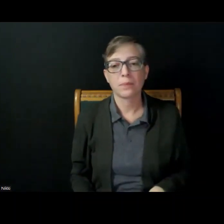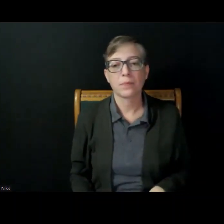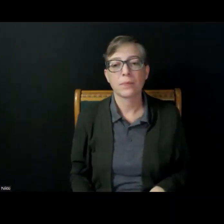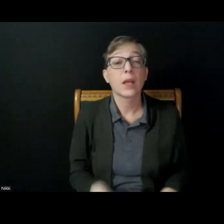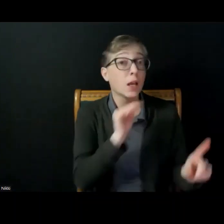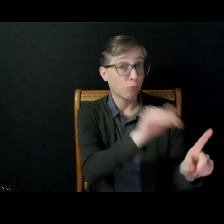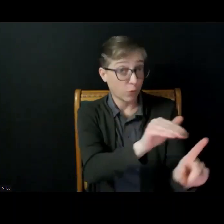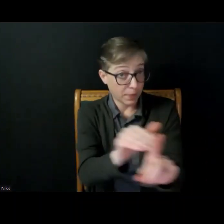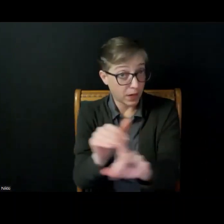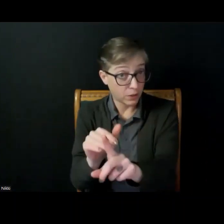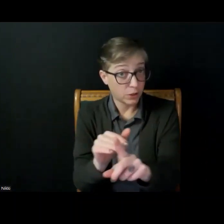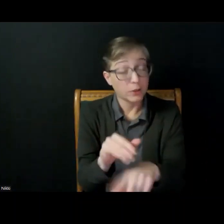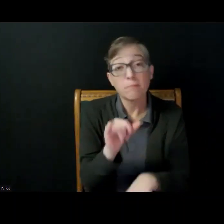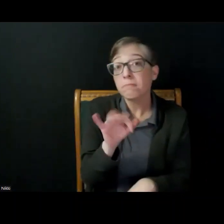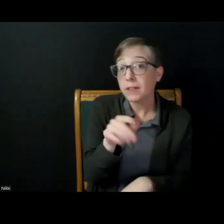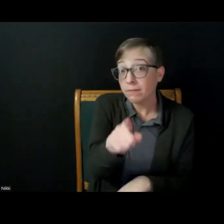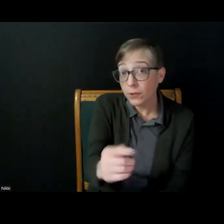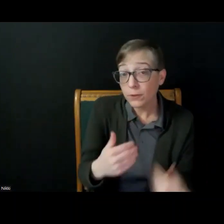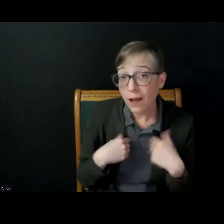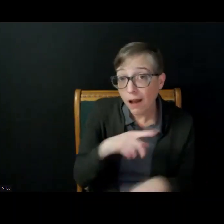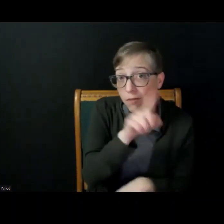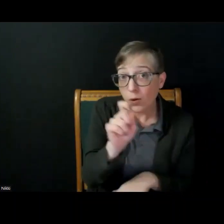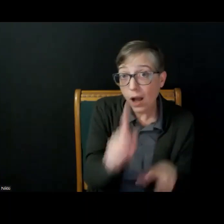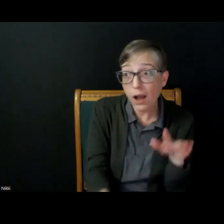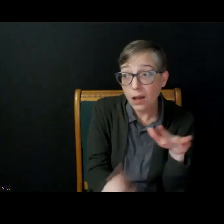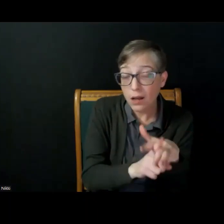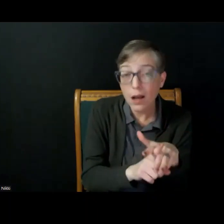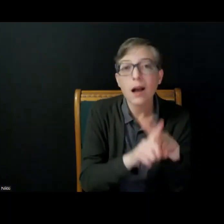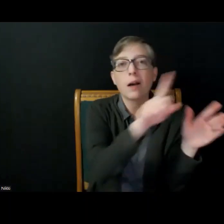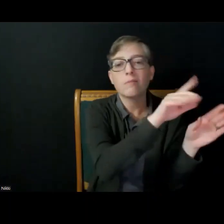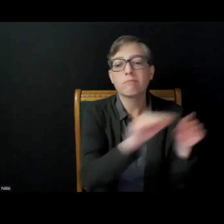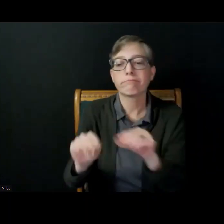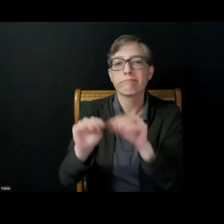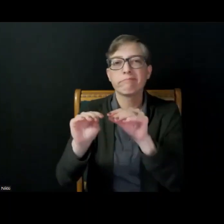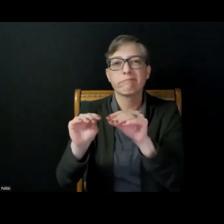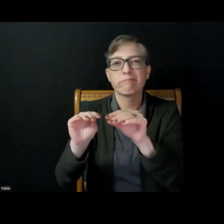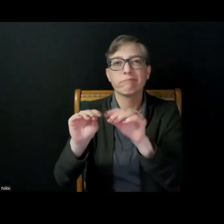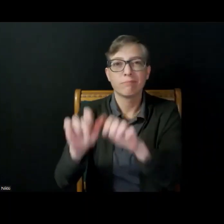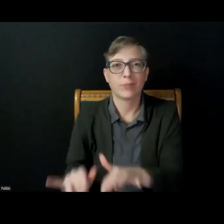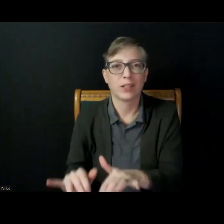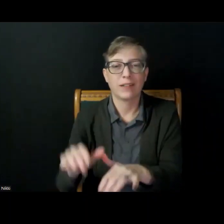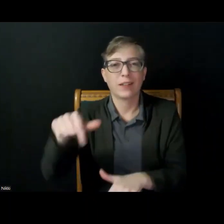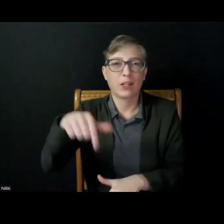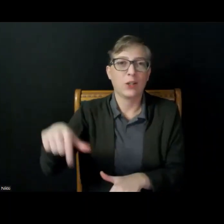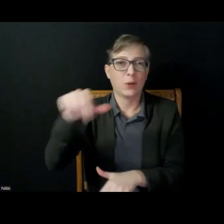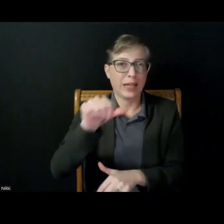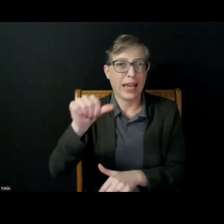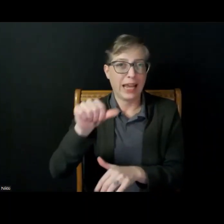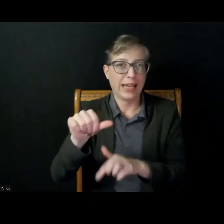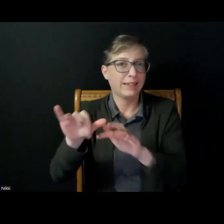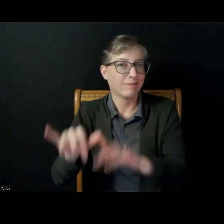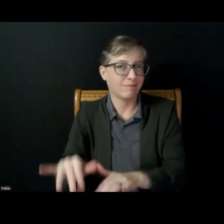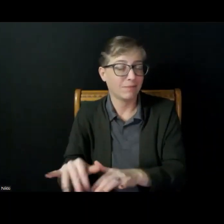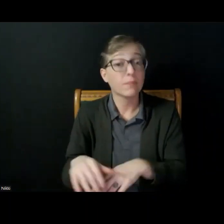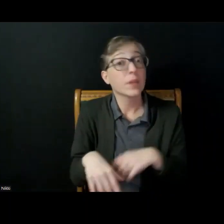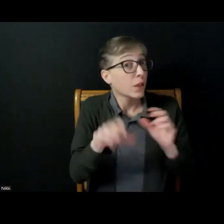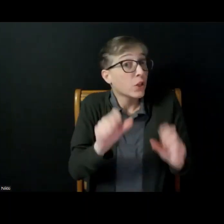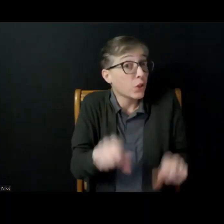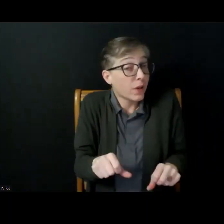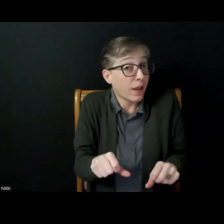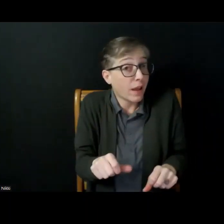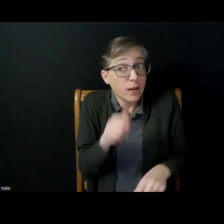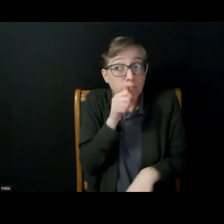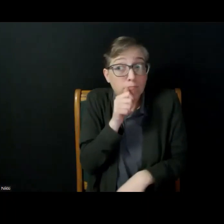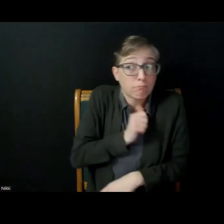questions, please enter them in the Q&A box located at the bottom of your screen. You can answer that or ask the question anonymously, so don't